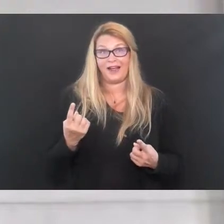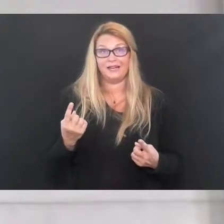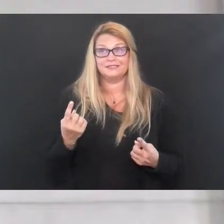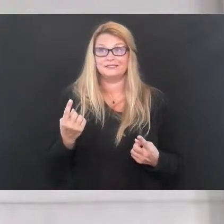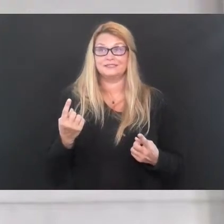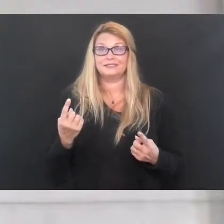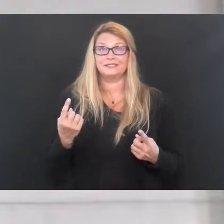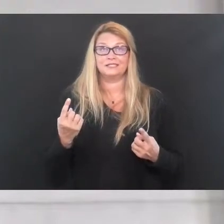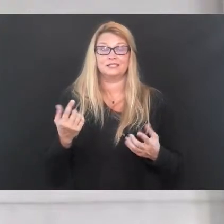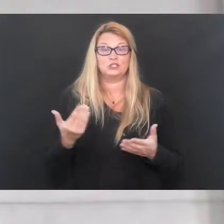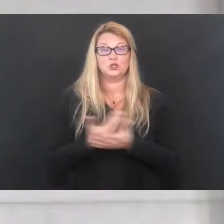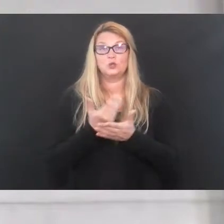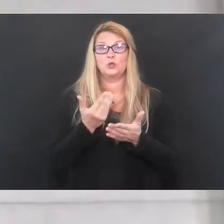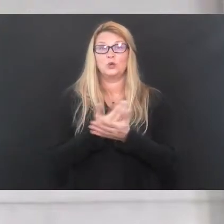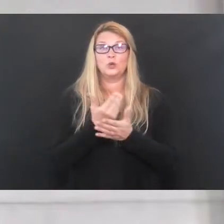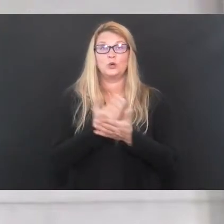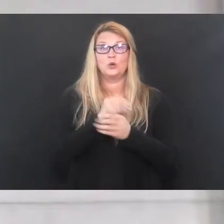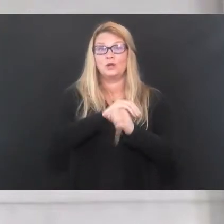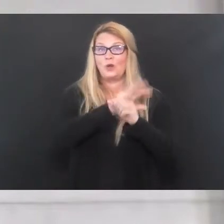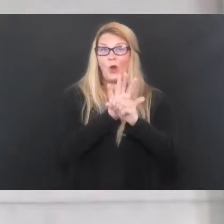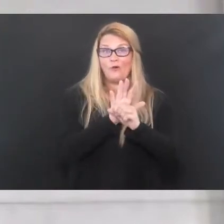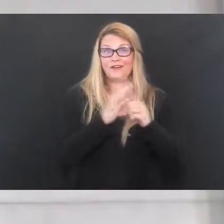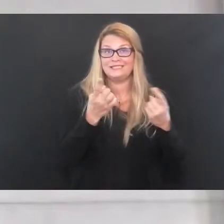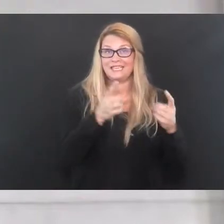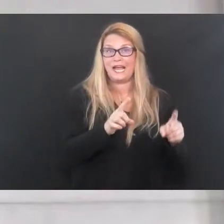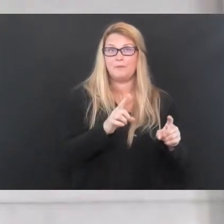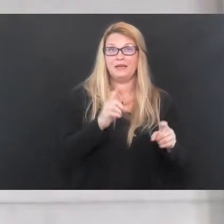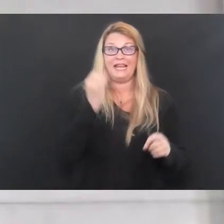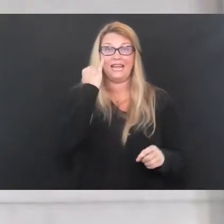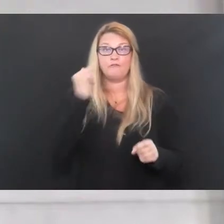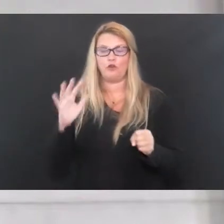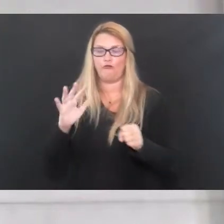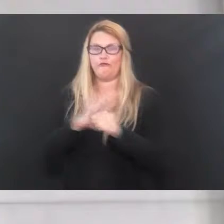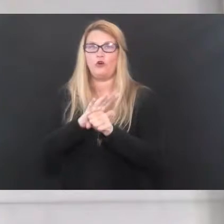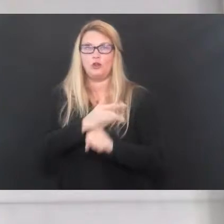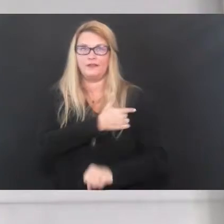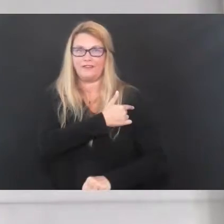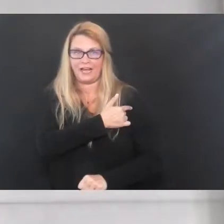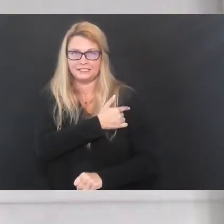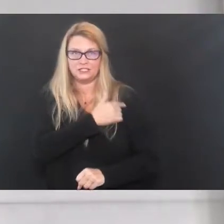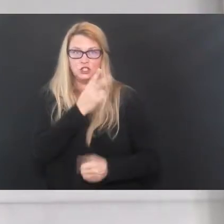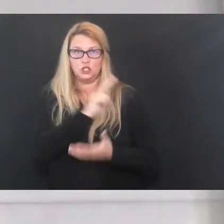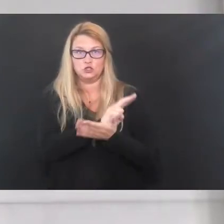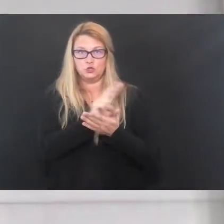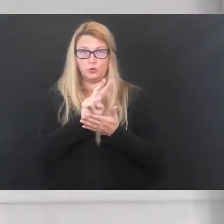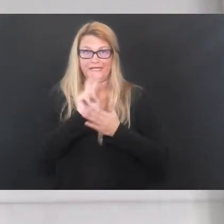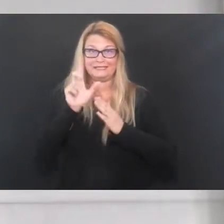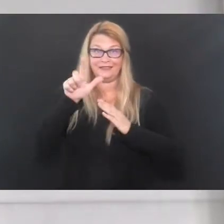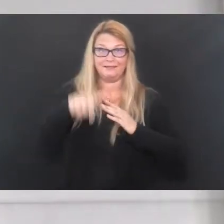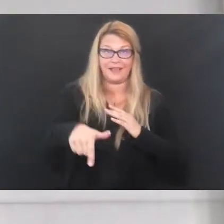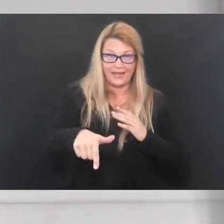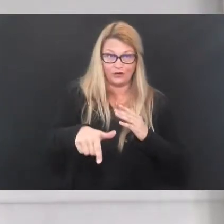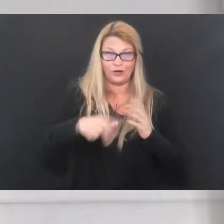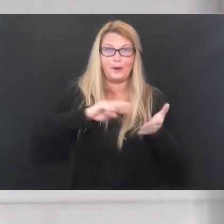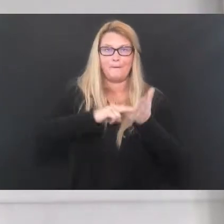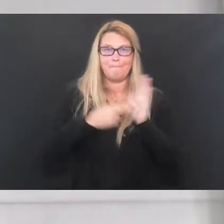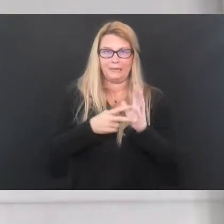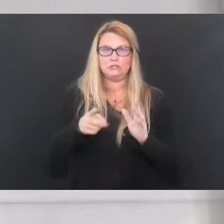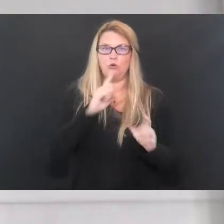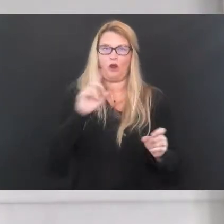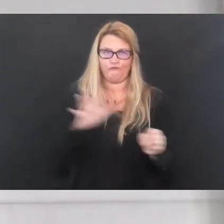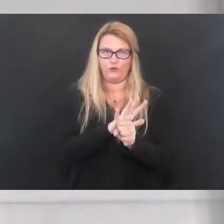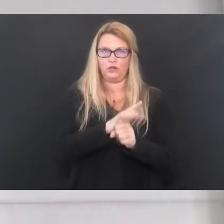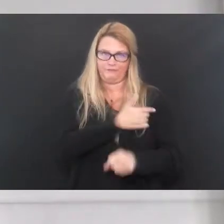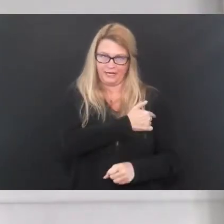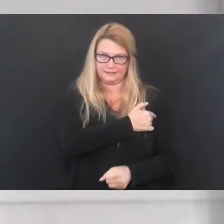quick definition is when someone is fully vaccinated and then 2 weeks post that vaccination process. So, and